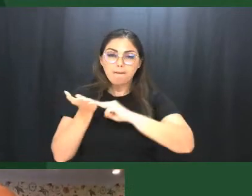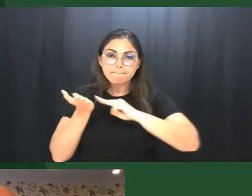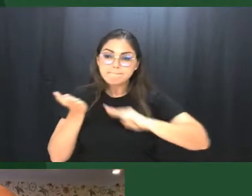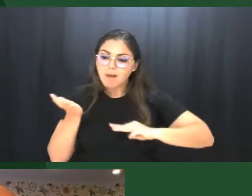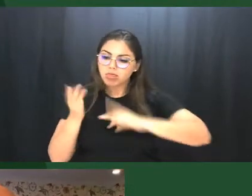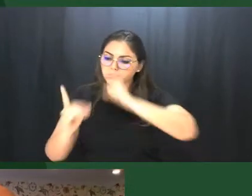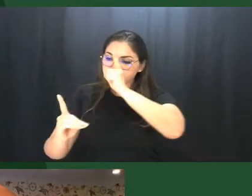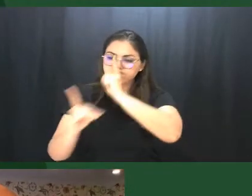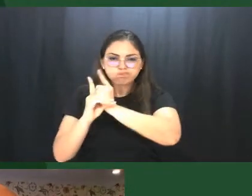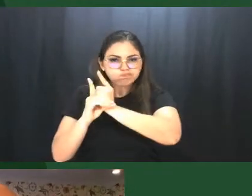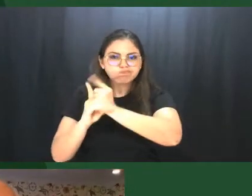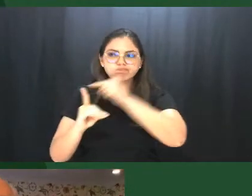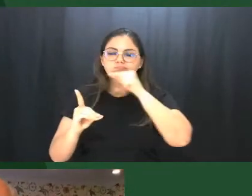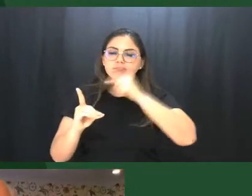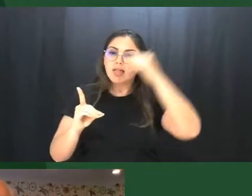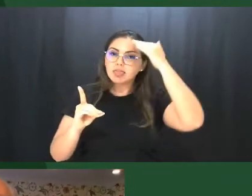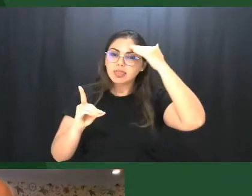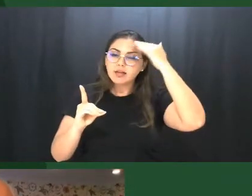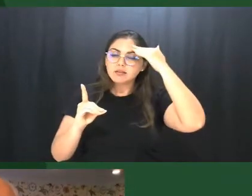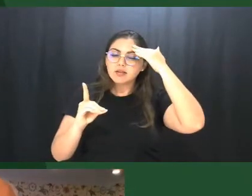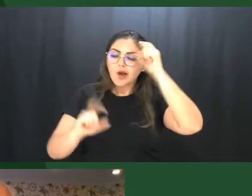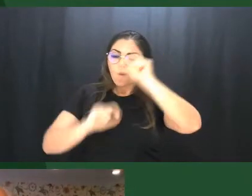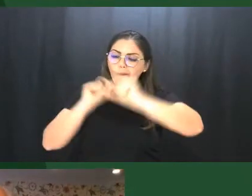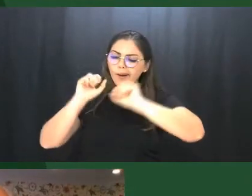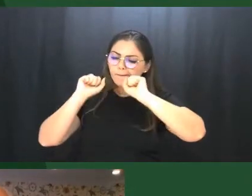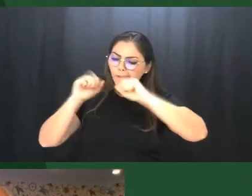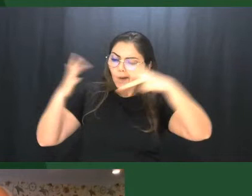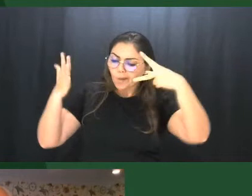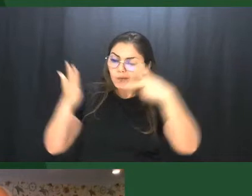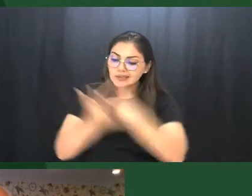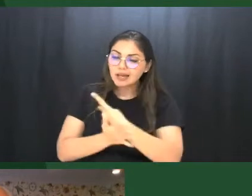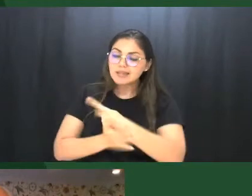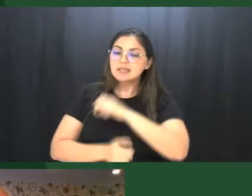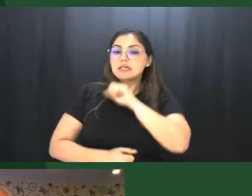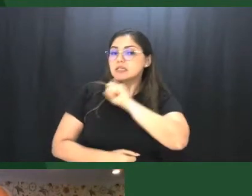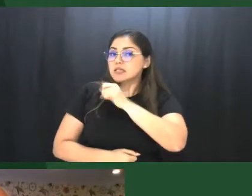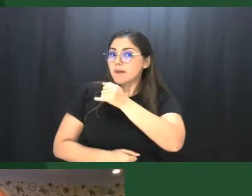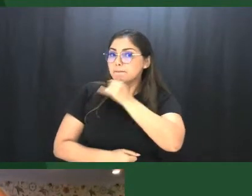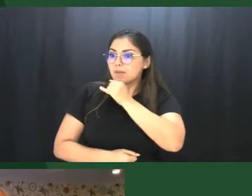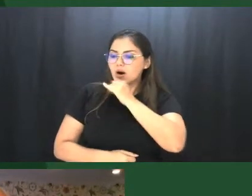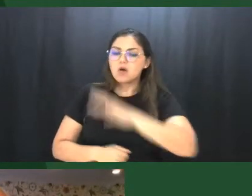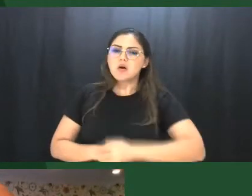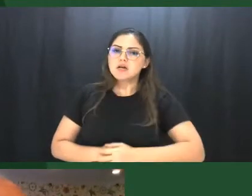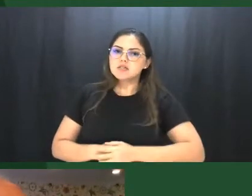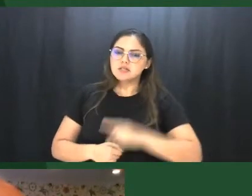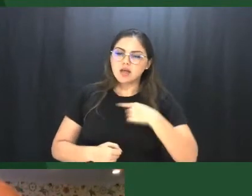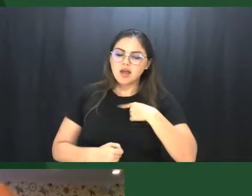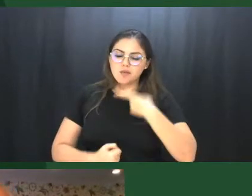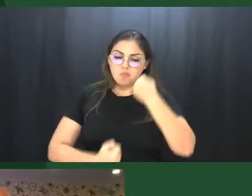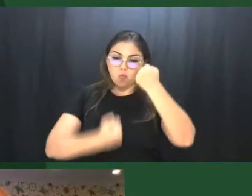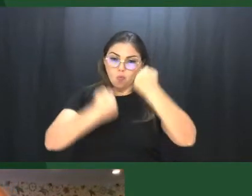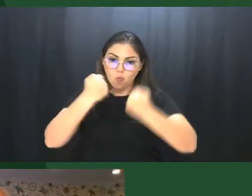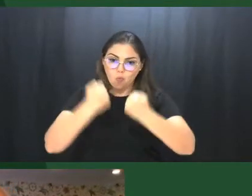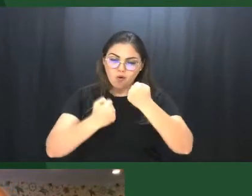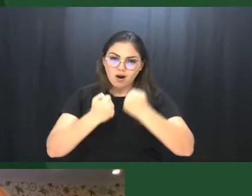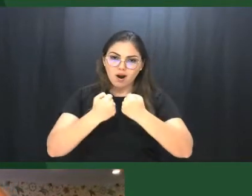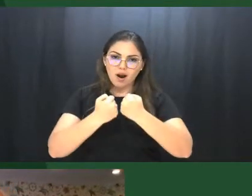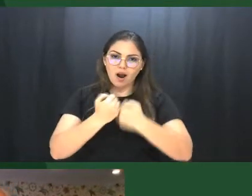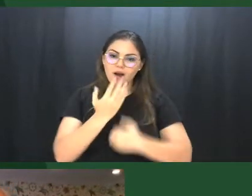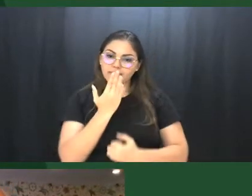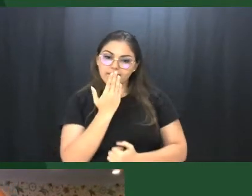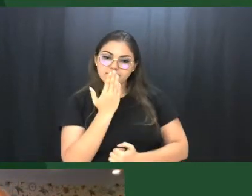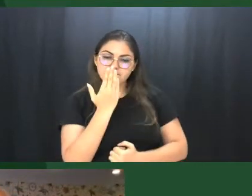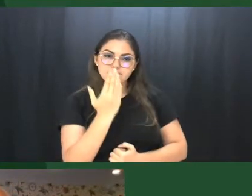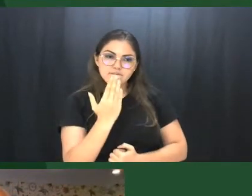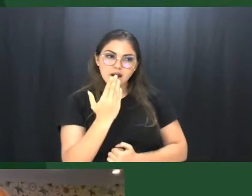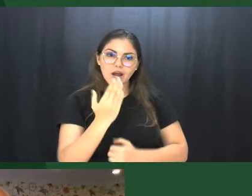of you, will reduce the most number of accidents, but those are usually not deadly.